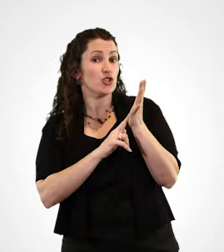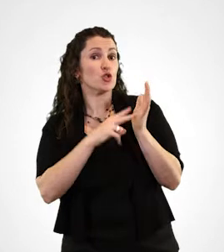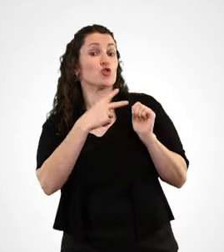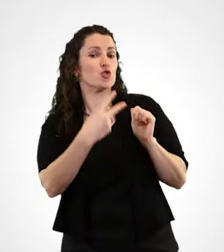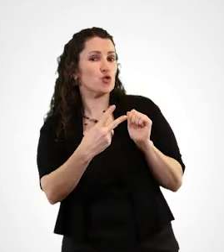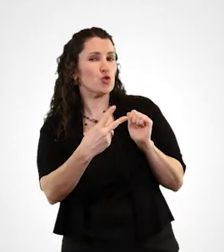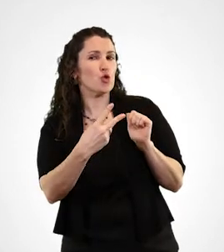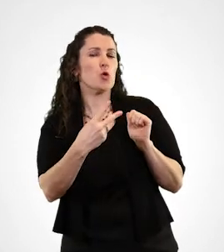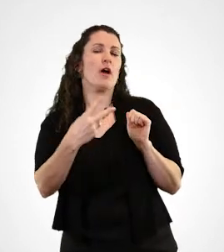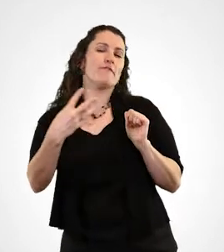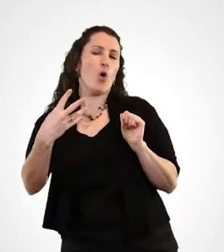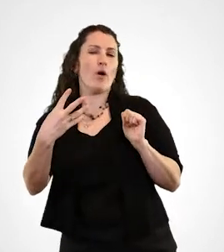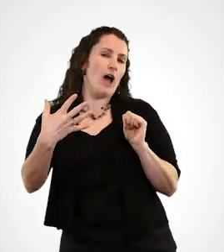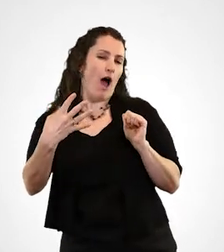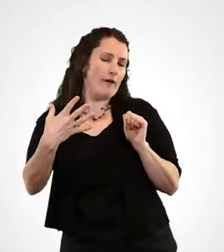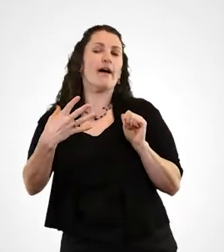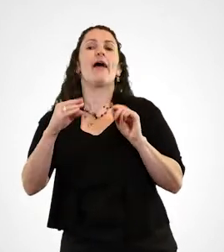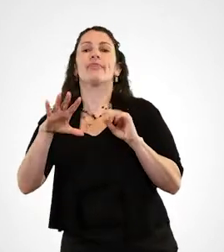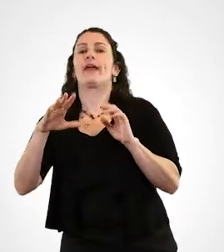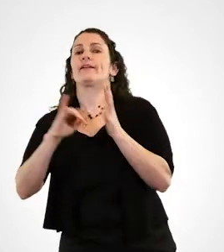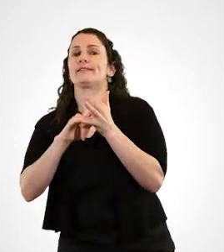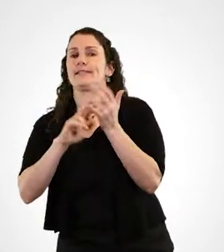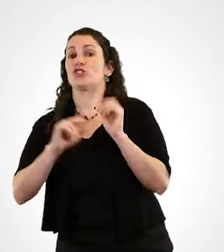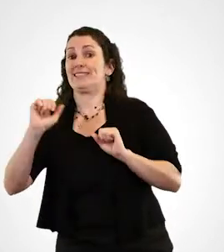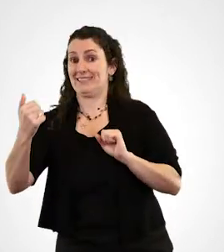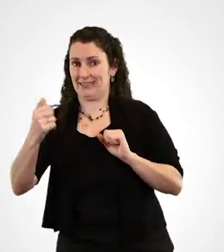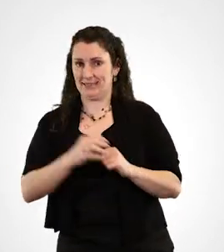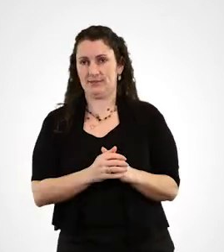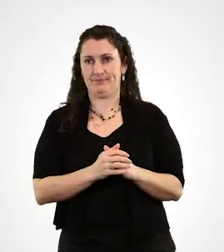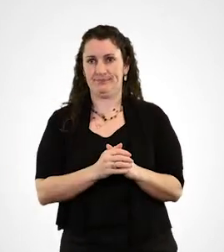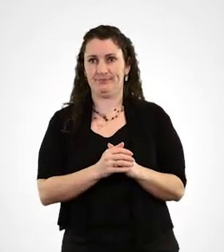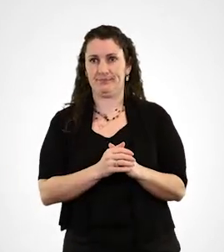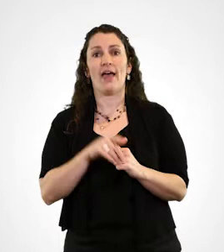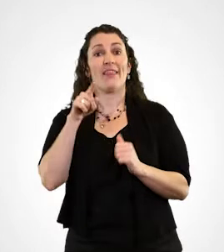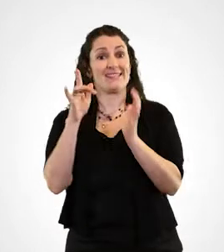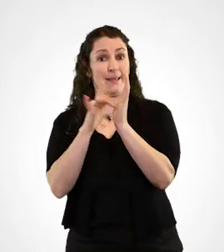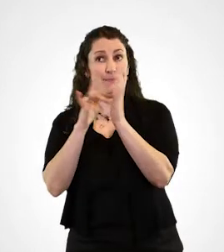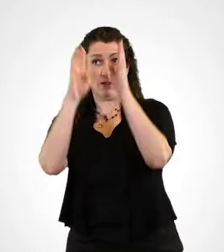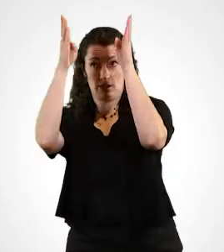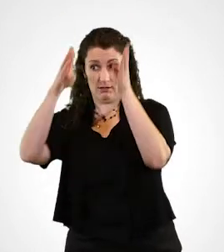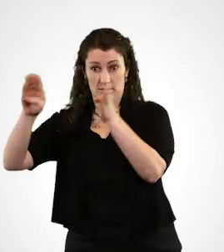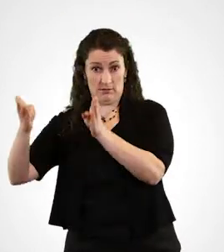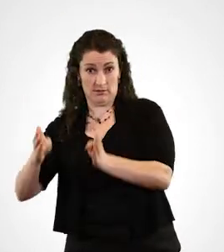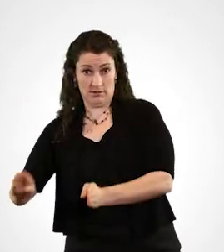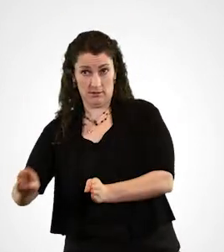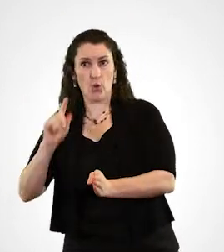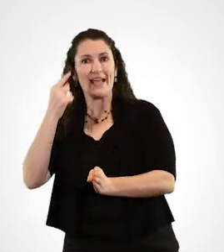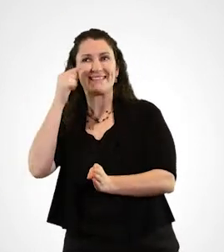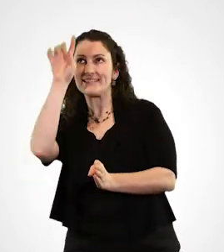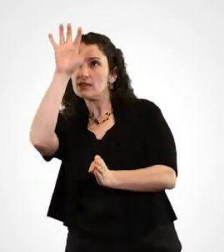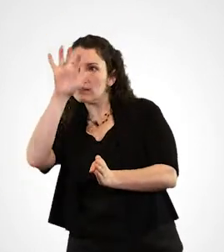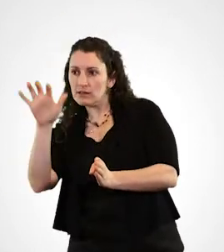2, session 4 or 5, and then session 6. And that's that middle column. And you can see how many